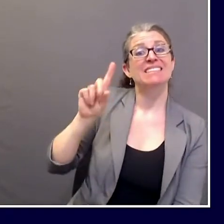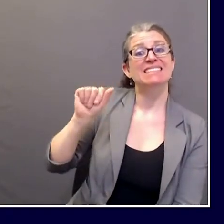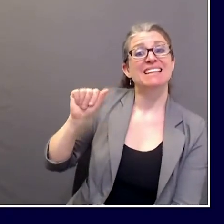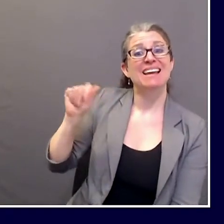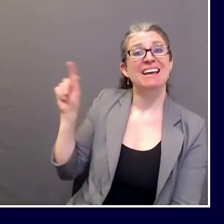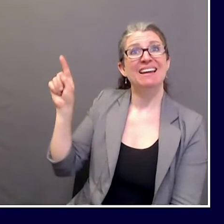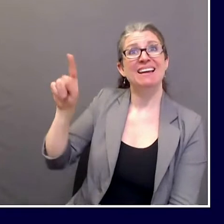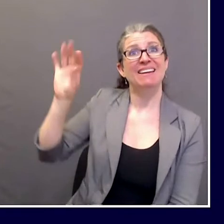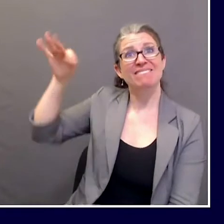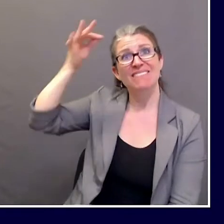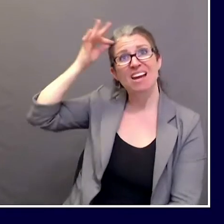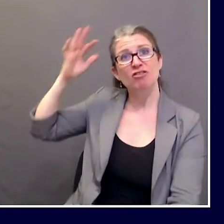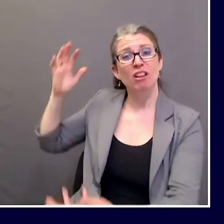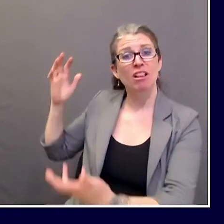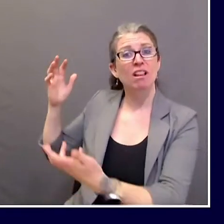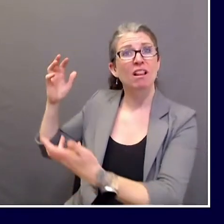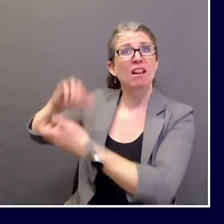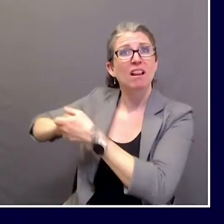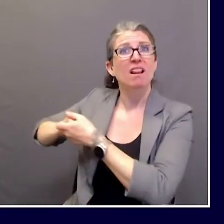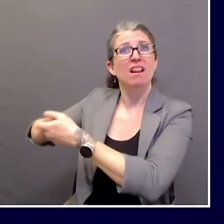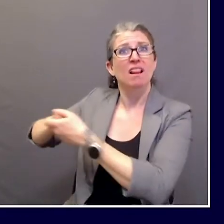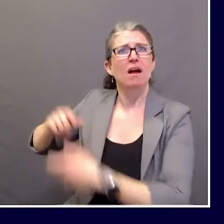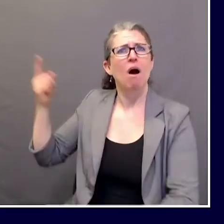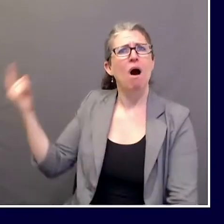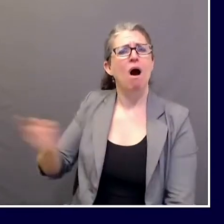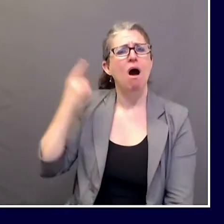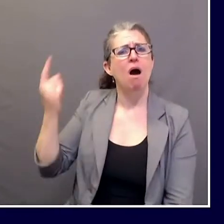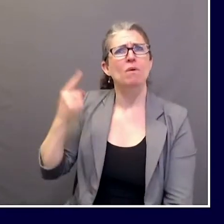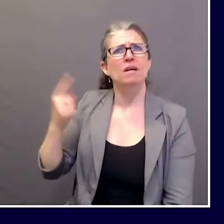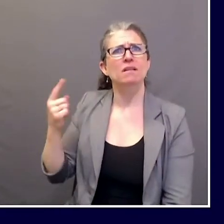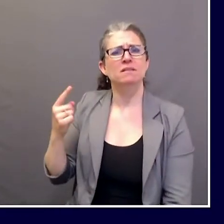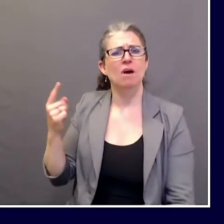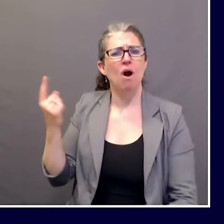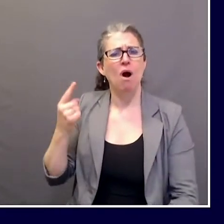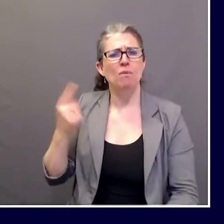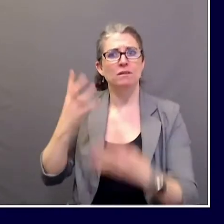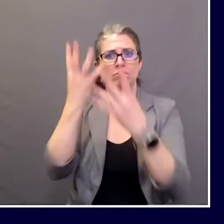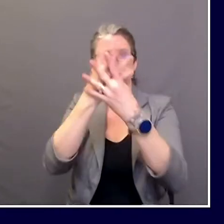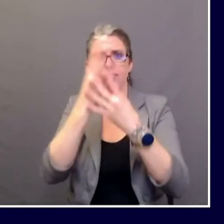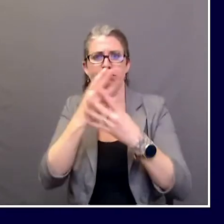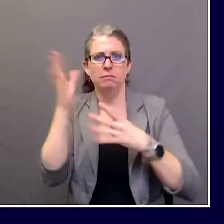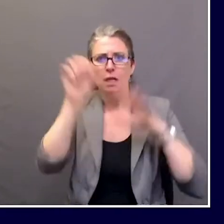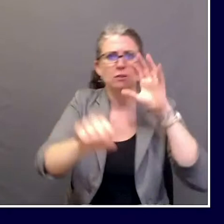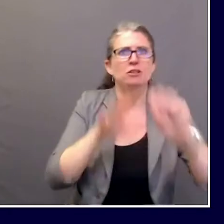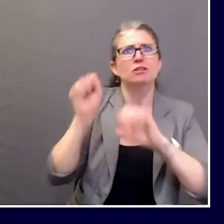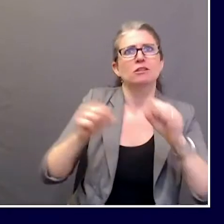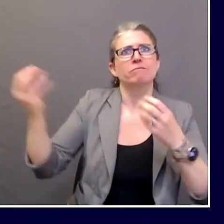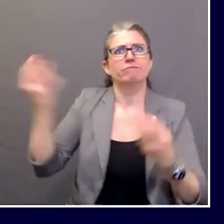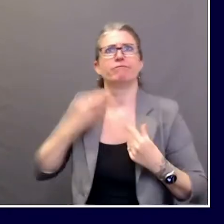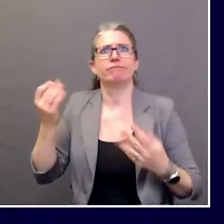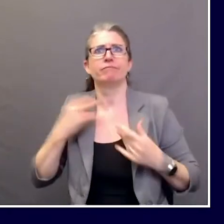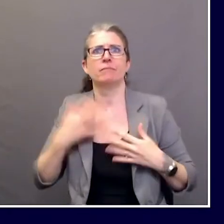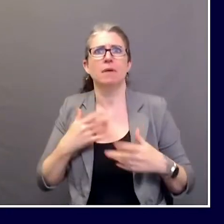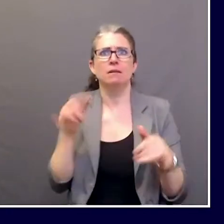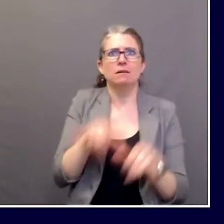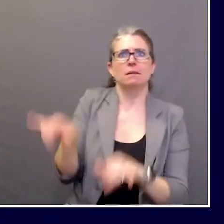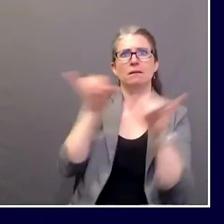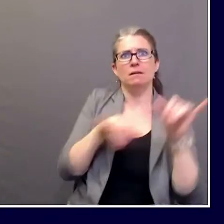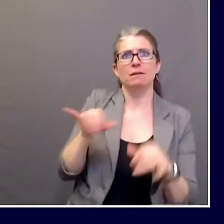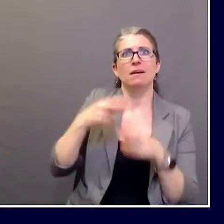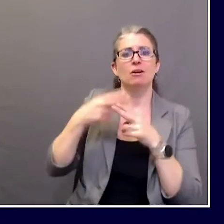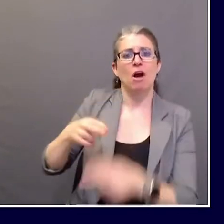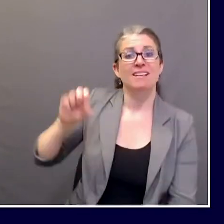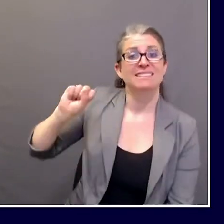they are taken and evaluated. And there are two types of studies that are done after those signals come in. One is to evaluate